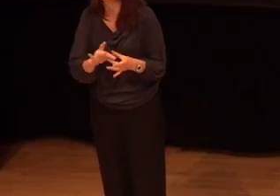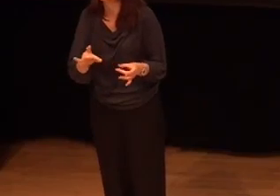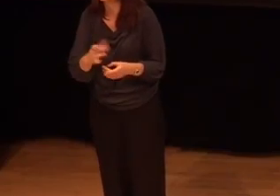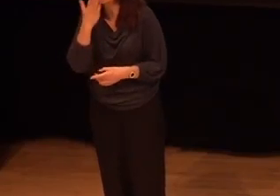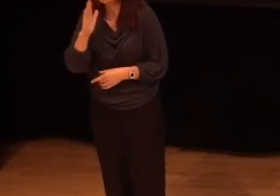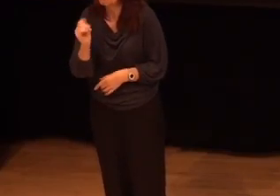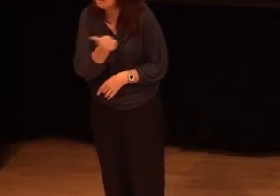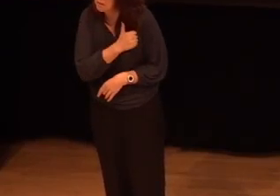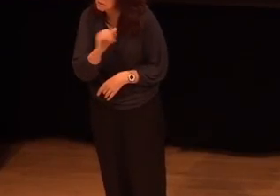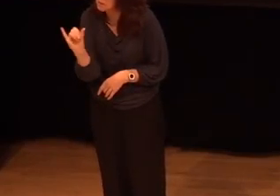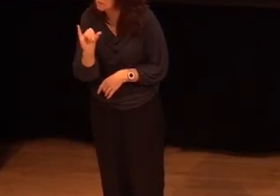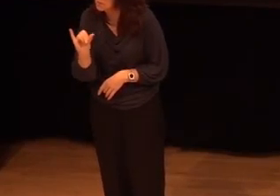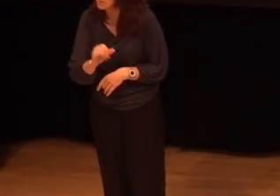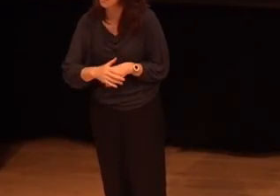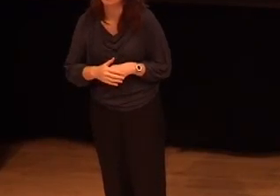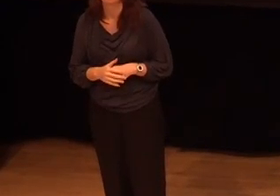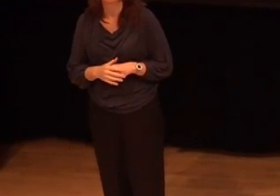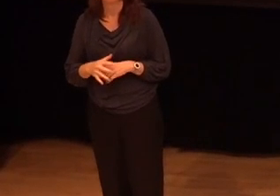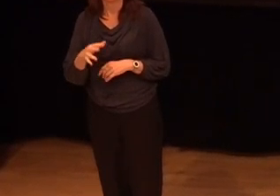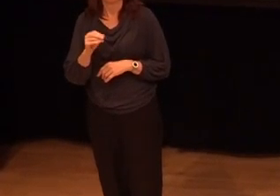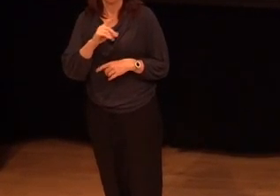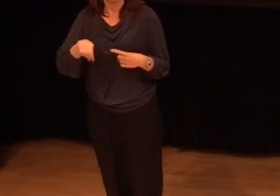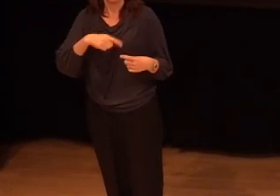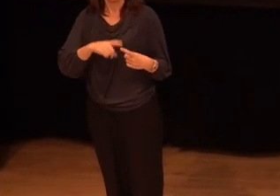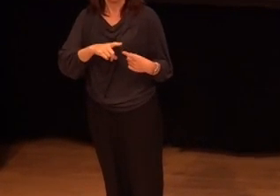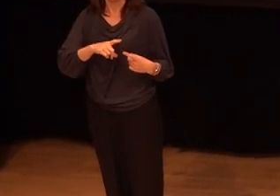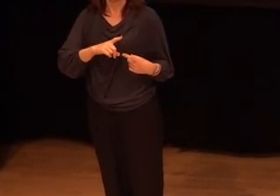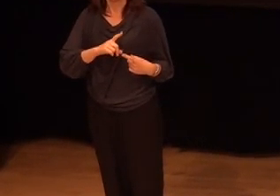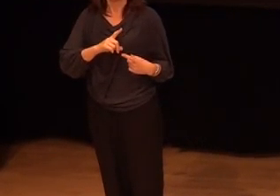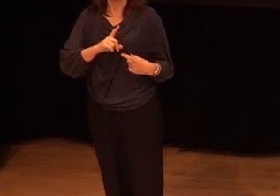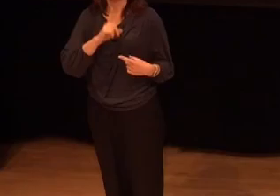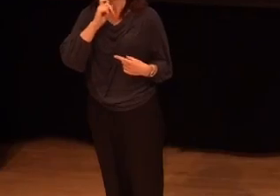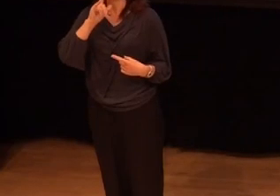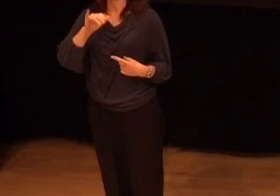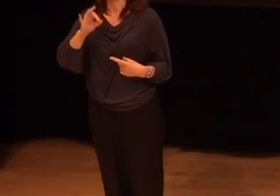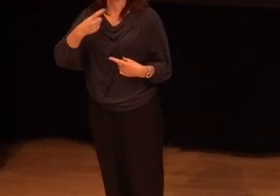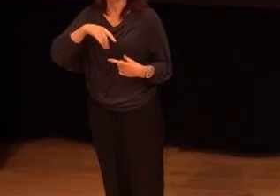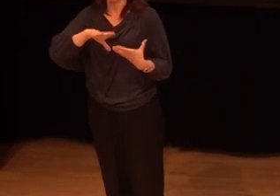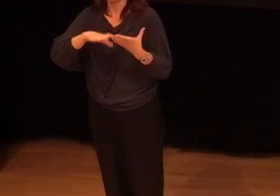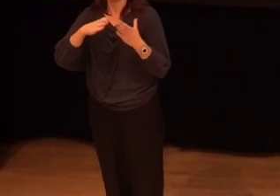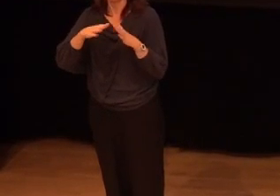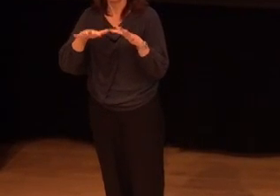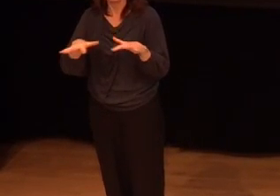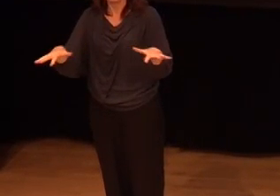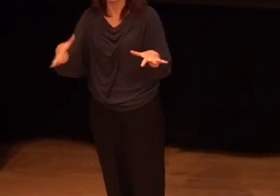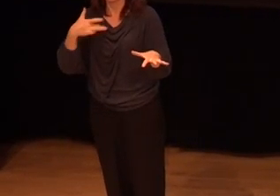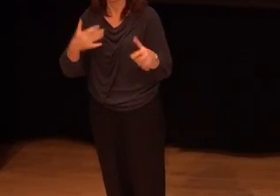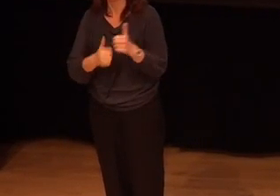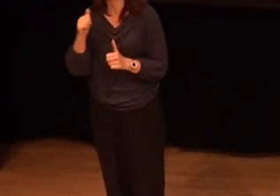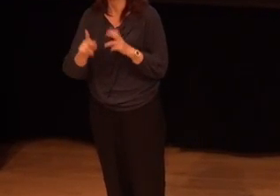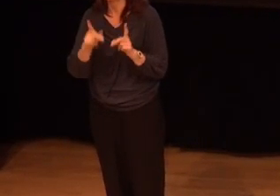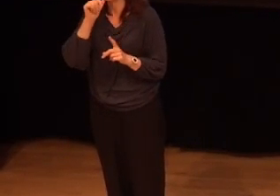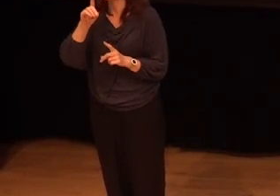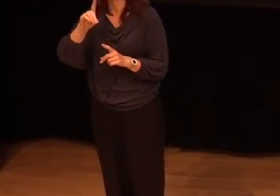attitudes, and especially when the reality of our community is widespread poverty. What do you